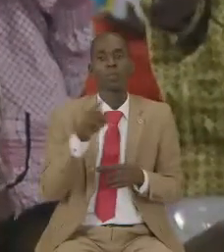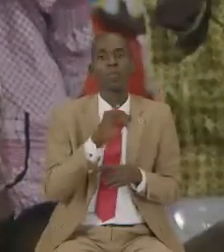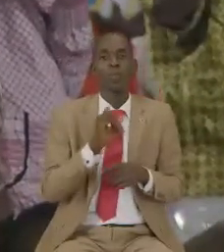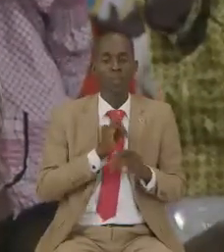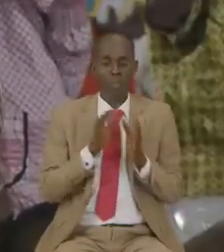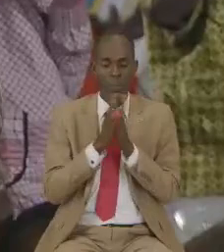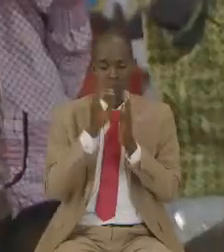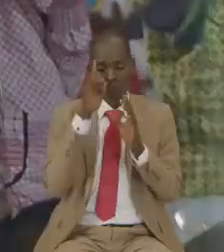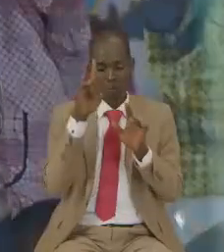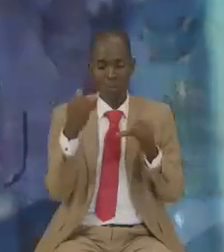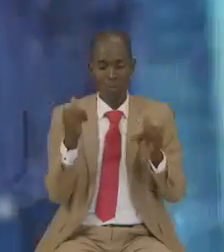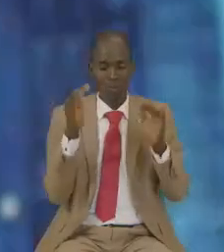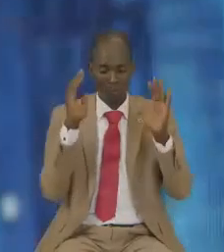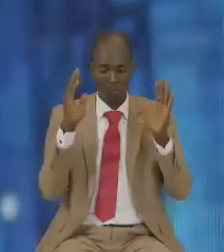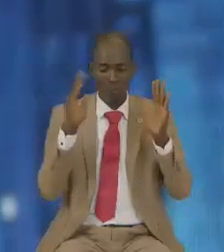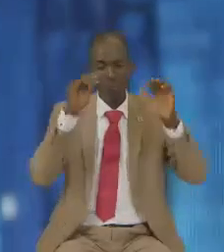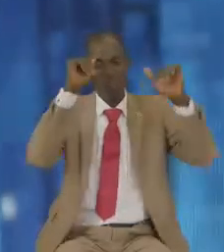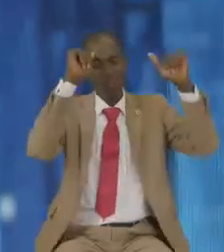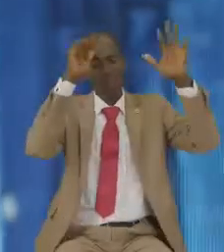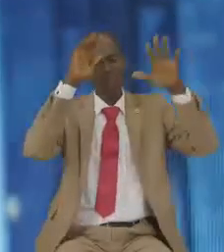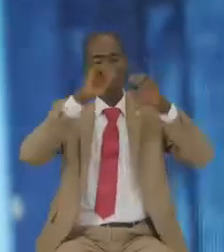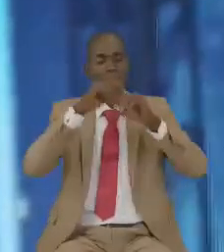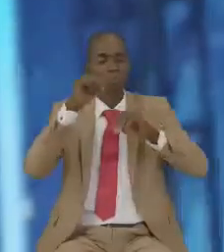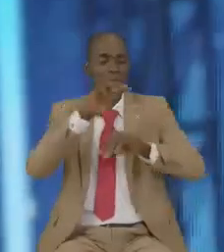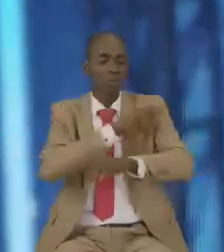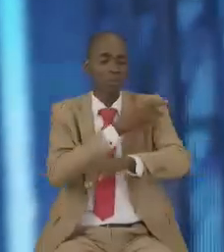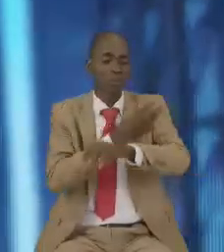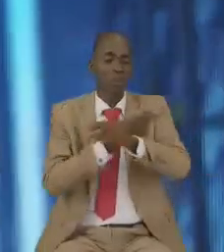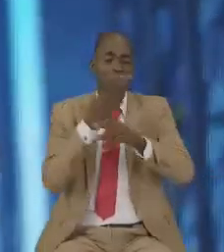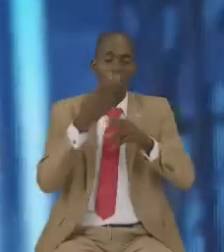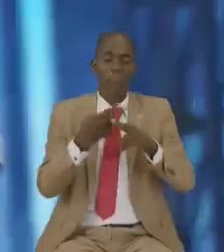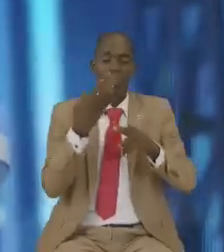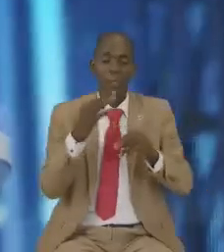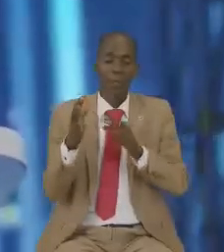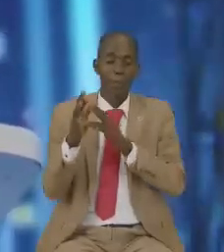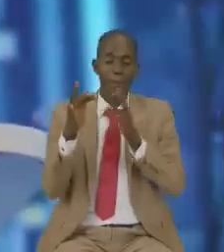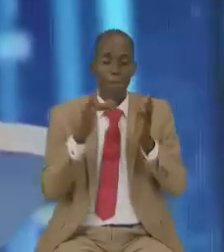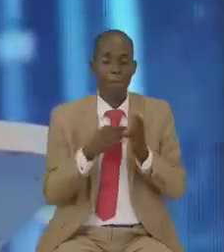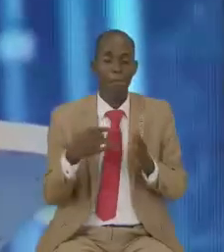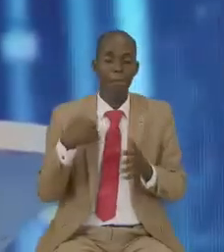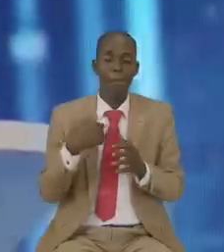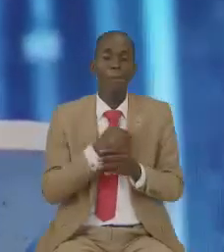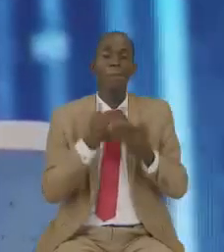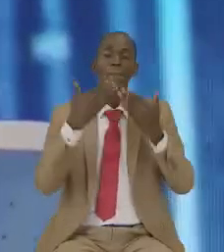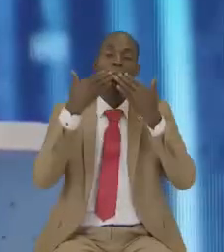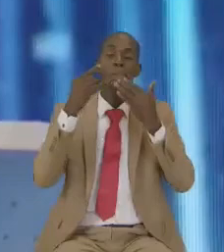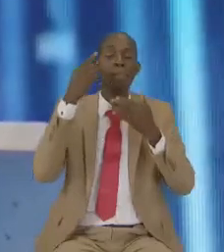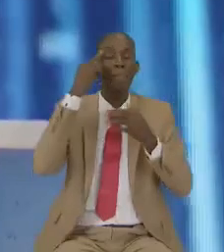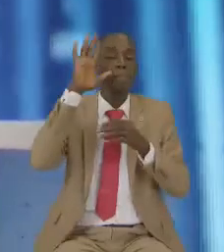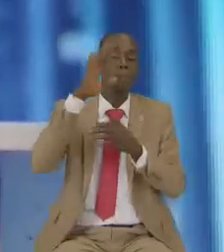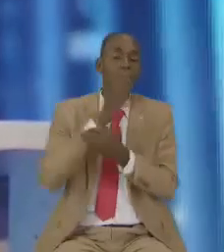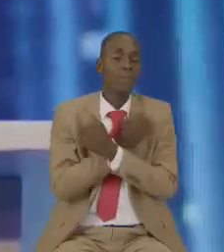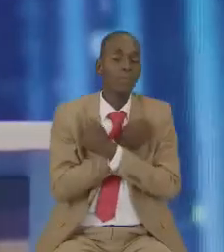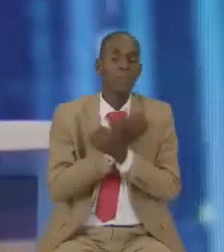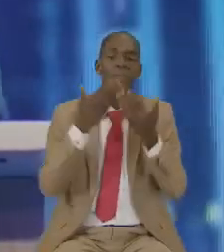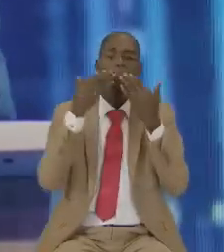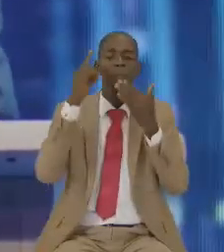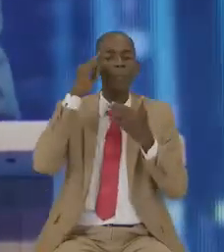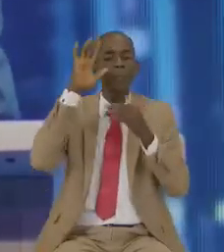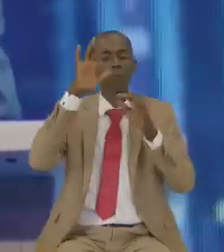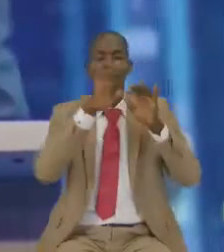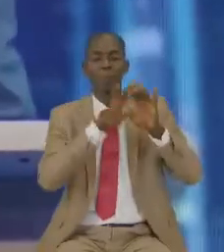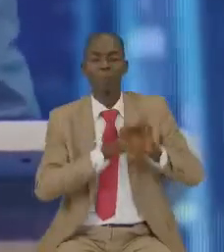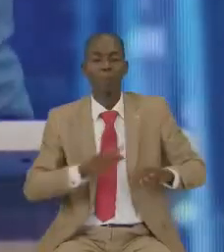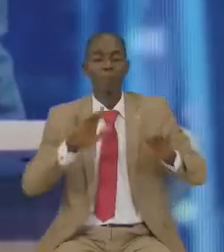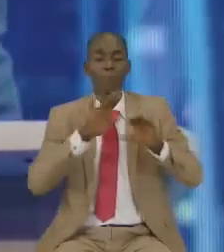now. Father, in the mighty name of Jesus, we thank you for your love. We thank you for your mercy. We thank